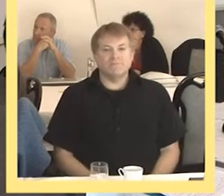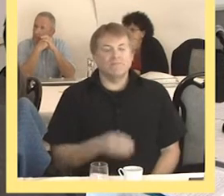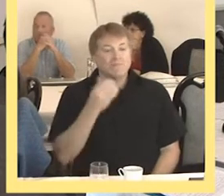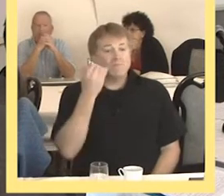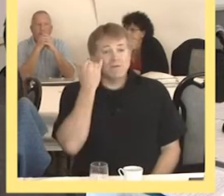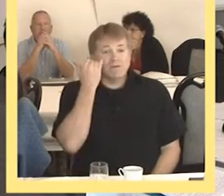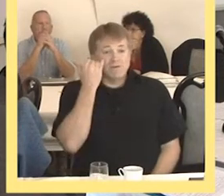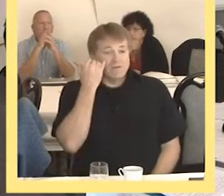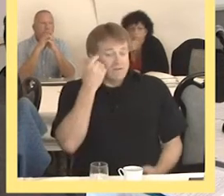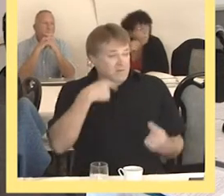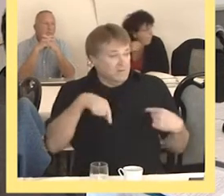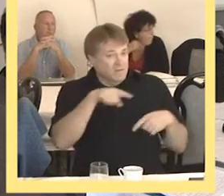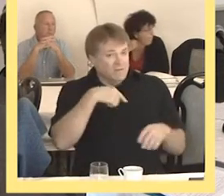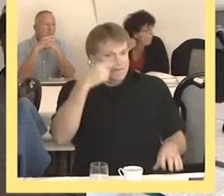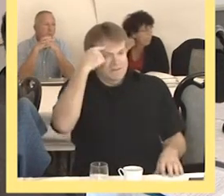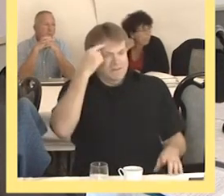very valuable.